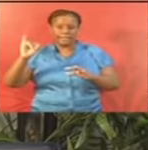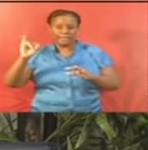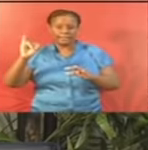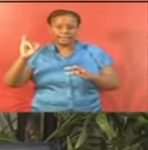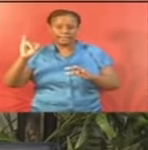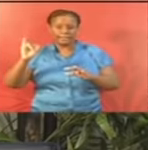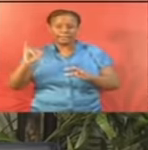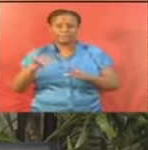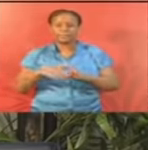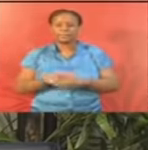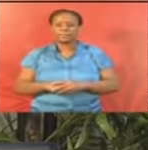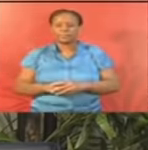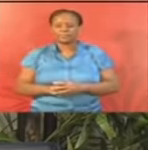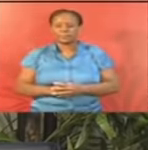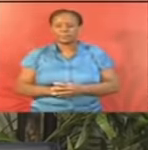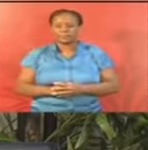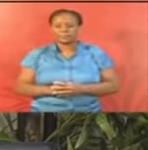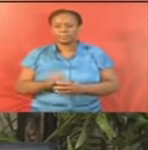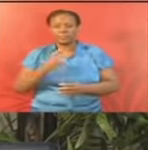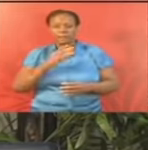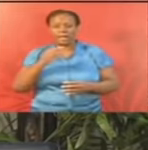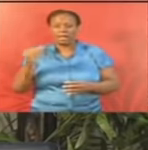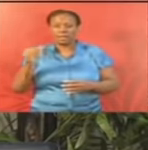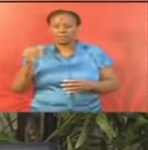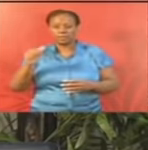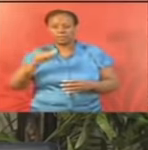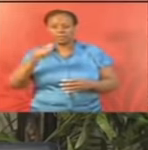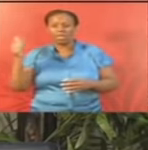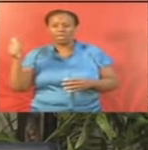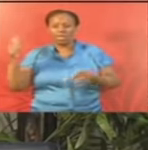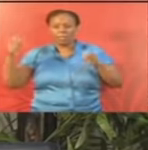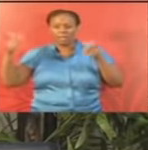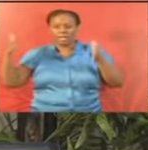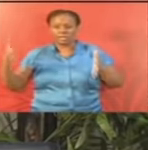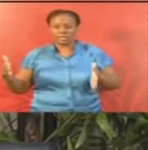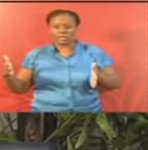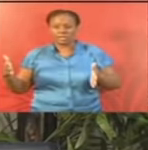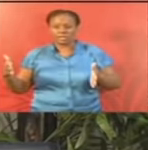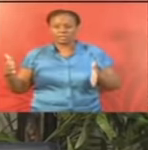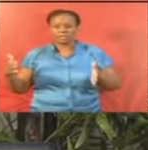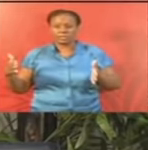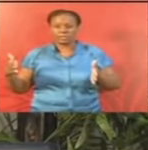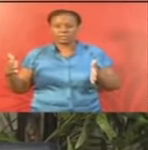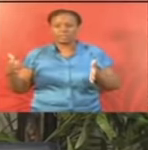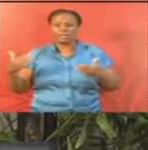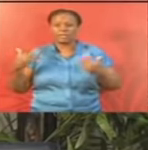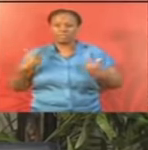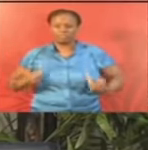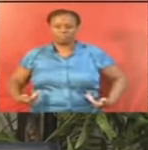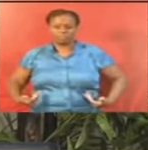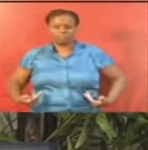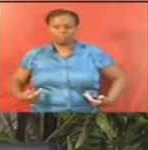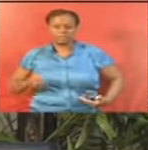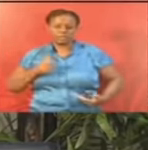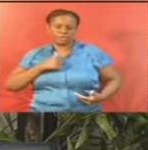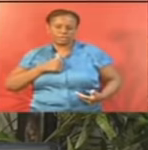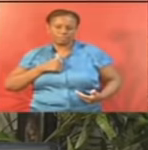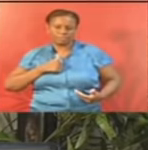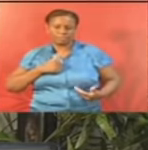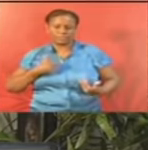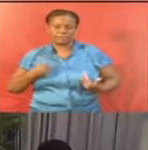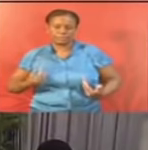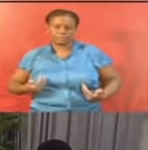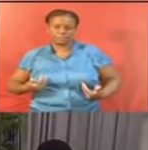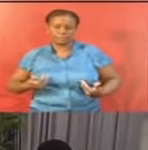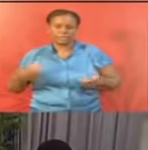Corporate Communication at the Ministry of Health and the moderator for this morning. Minister Deyalsingh will lead us off with his